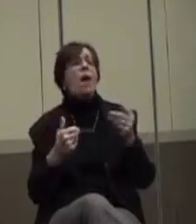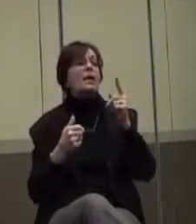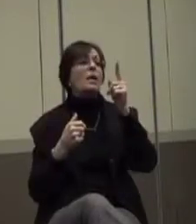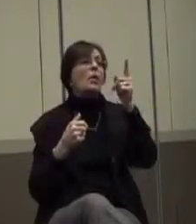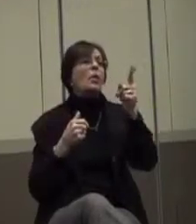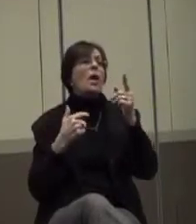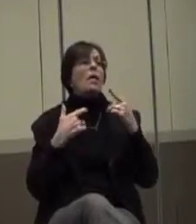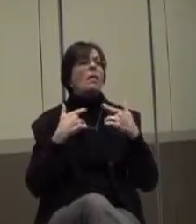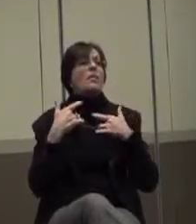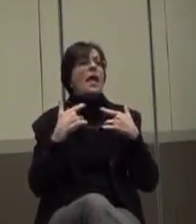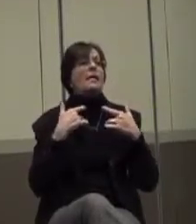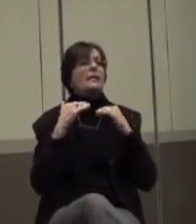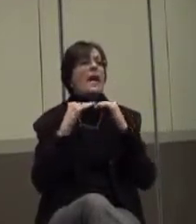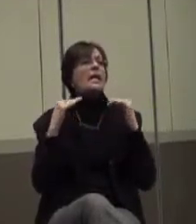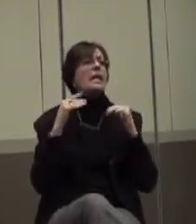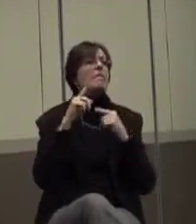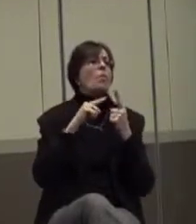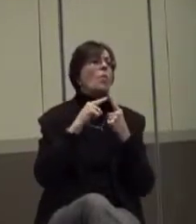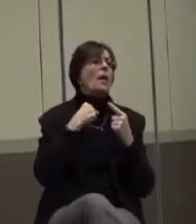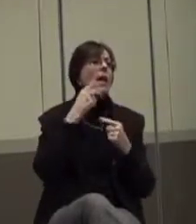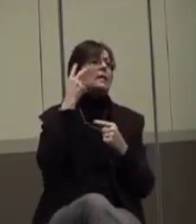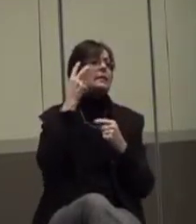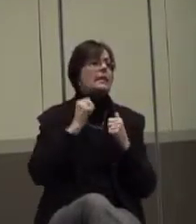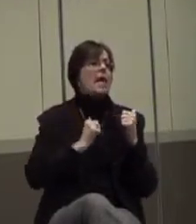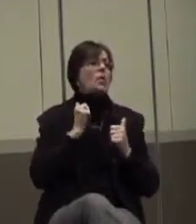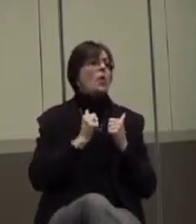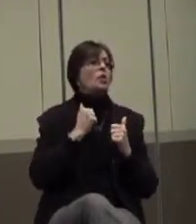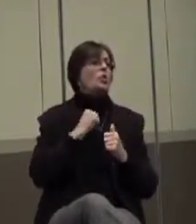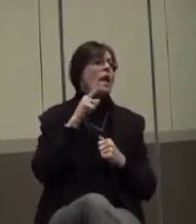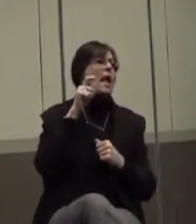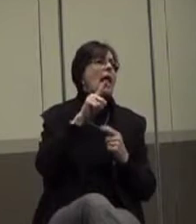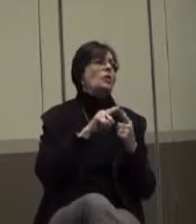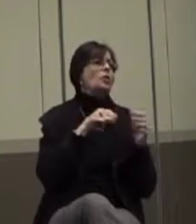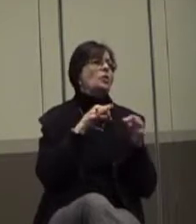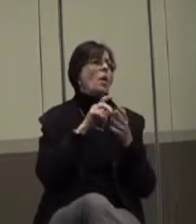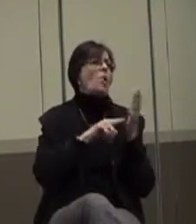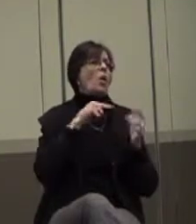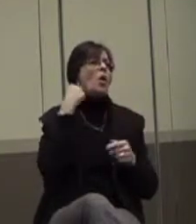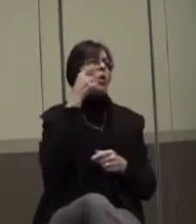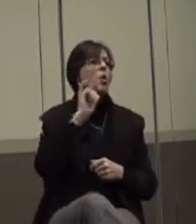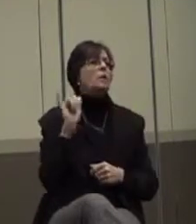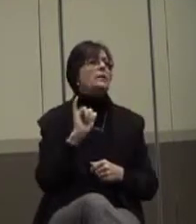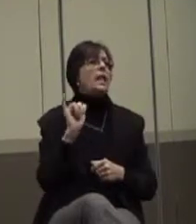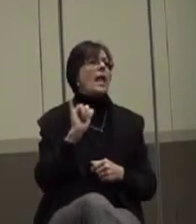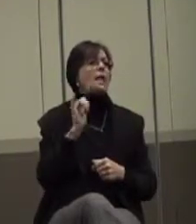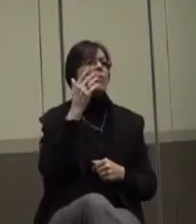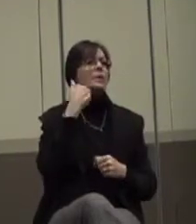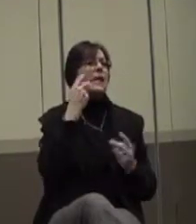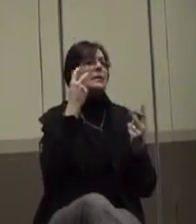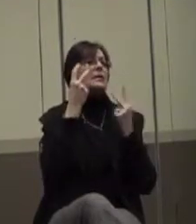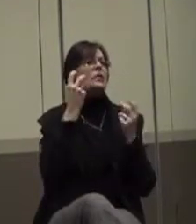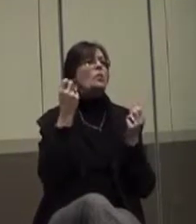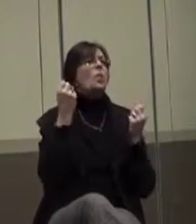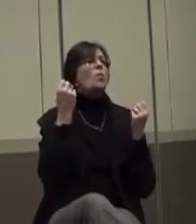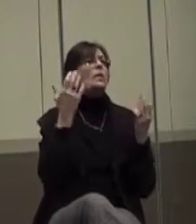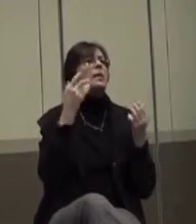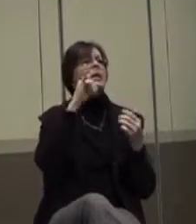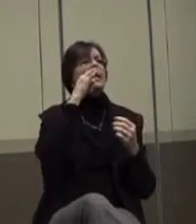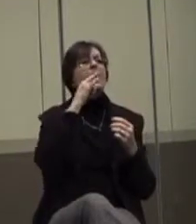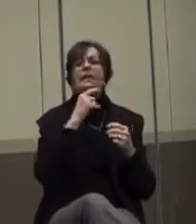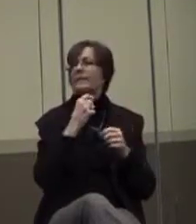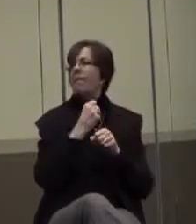Anxiety, when I see this aggression, I ask them to describe what it looks like. And I'm seeing so many kids going to fight or